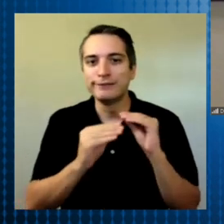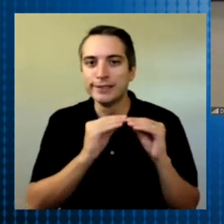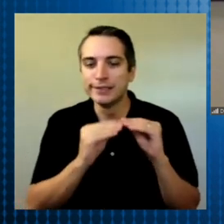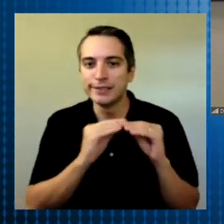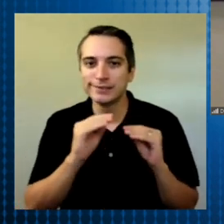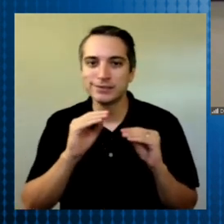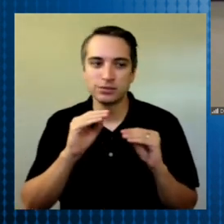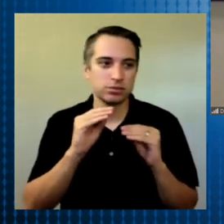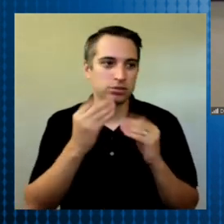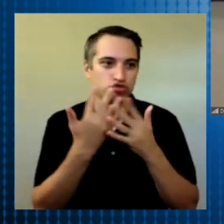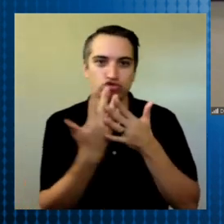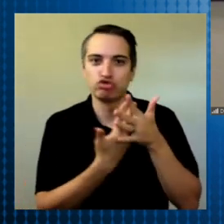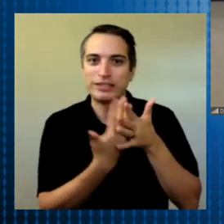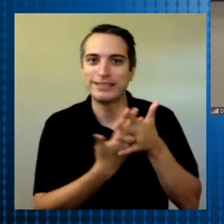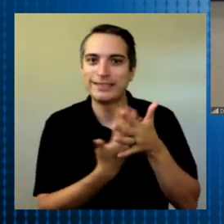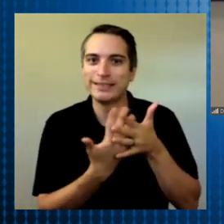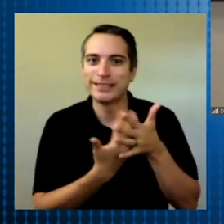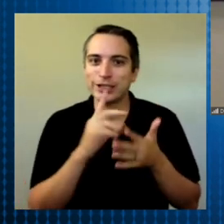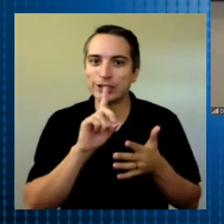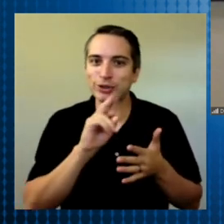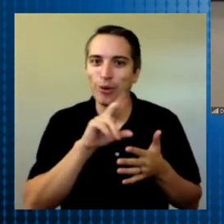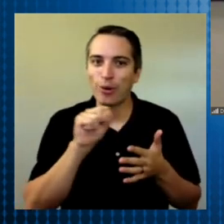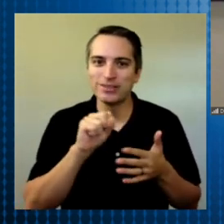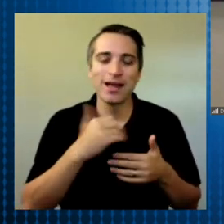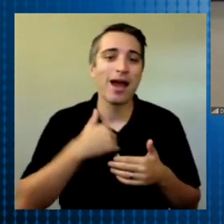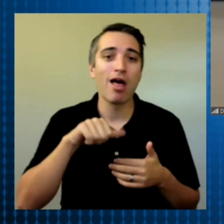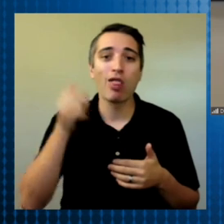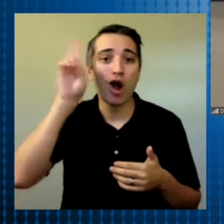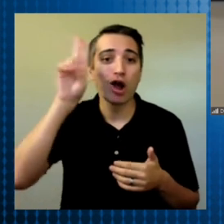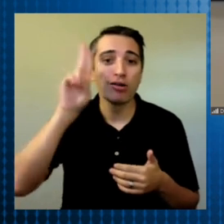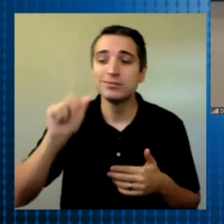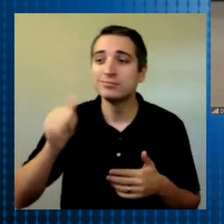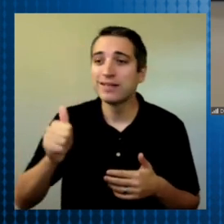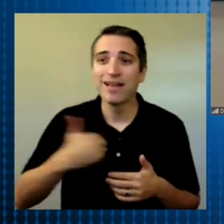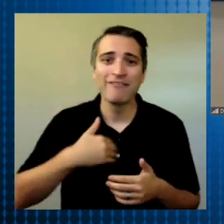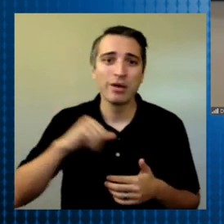side. I had another uncle that had a bar. So you got to save some